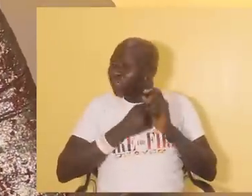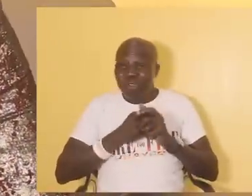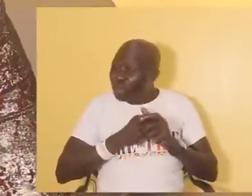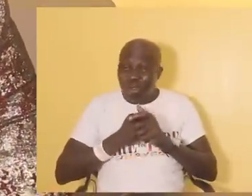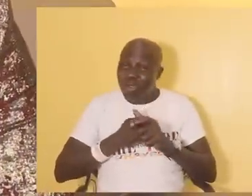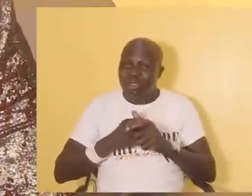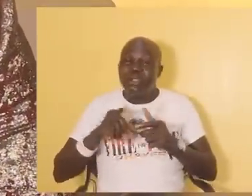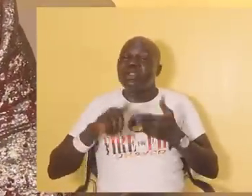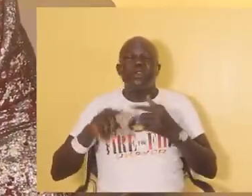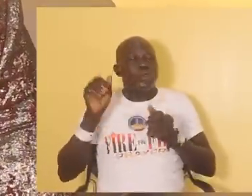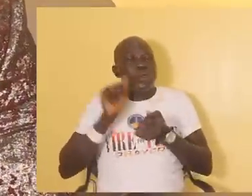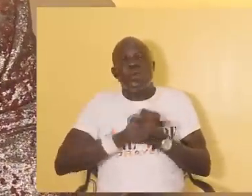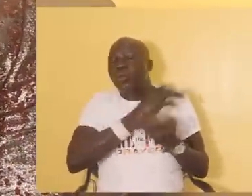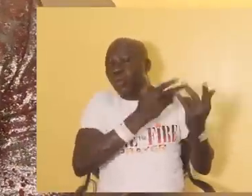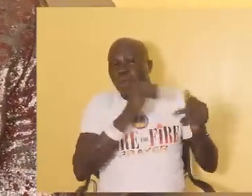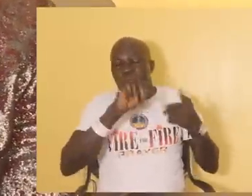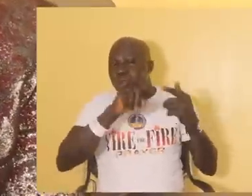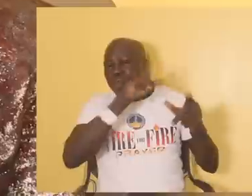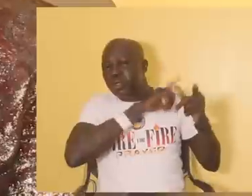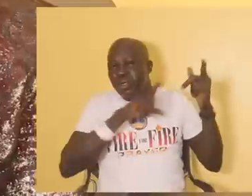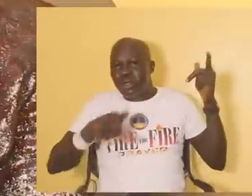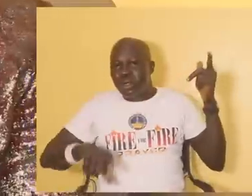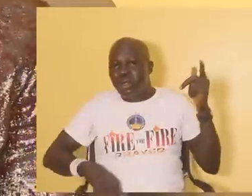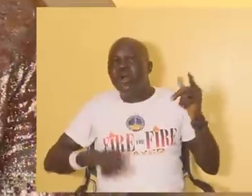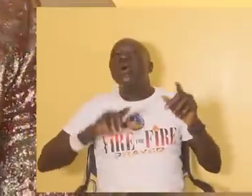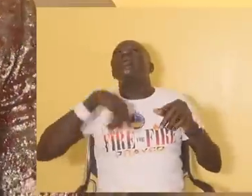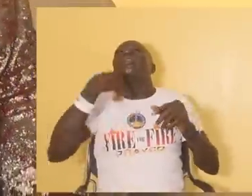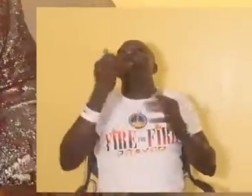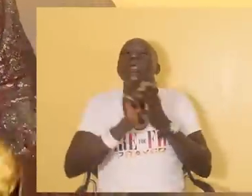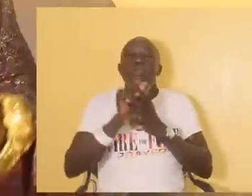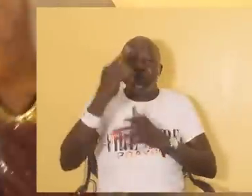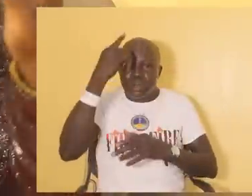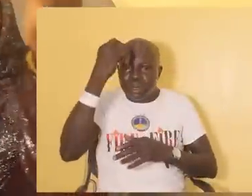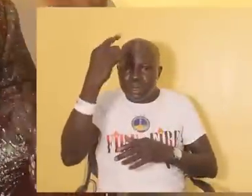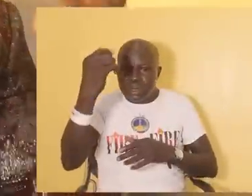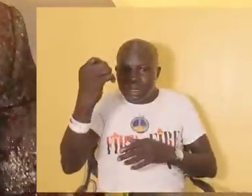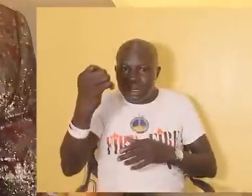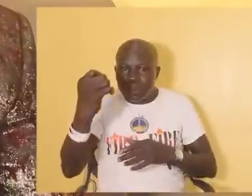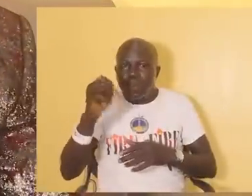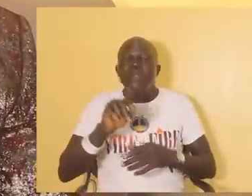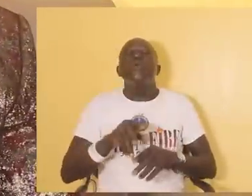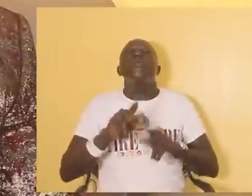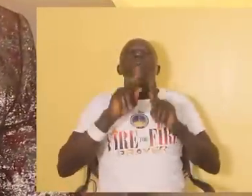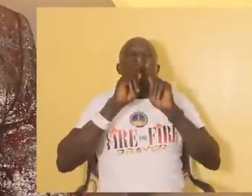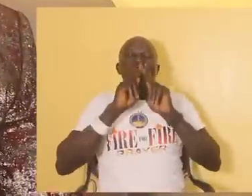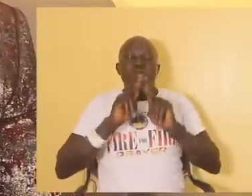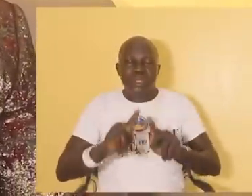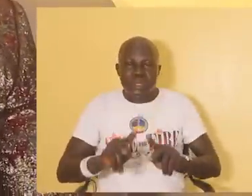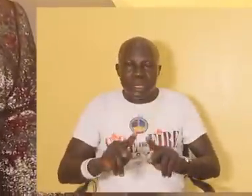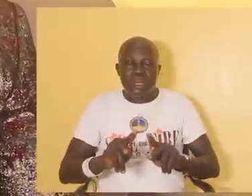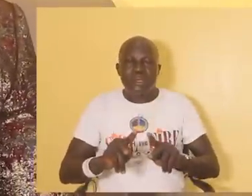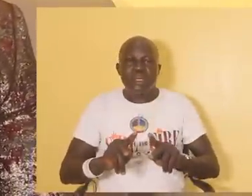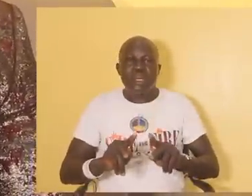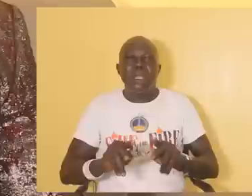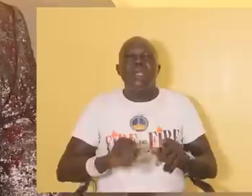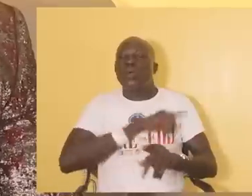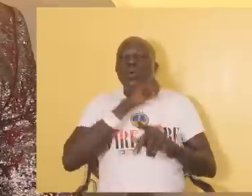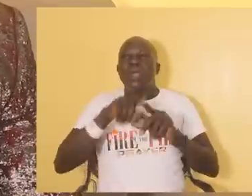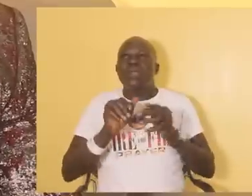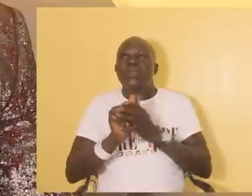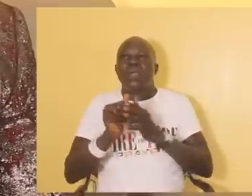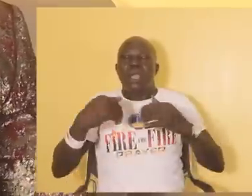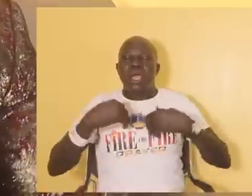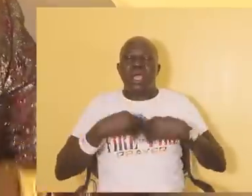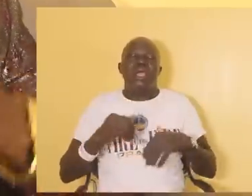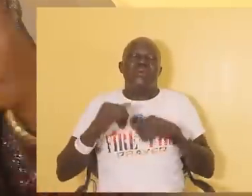riches. Dúró de Ọlọ́run. Wait unto the Lord. Wọ́n ti sọ fún olójú àlàyé. They tell you the truth. Sùúrù lọ̀rọ̀ rẹ gbà. Your case is patient. Bó o bá ní sùúrù.